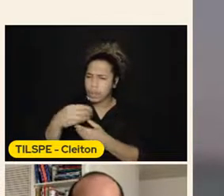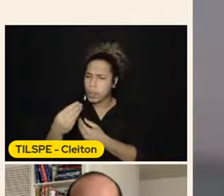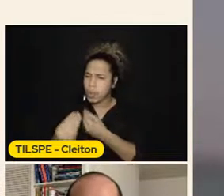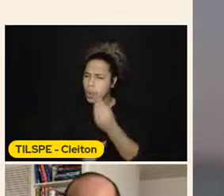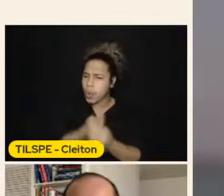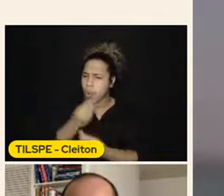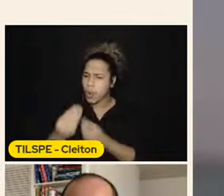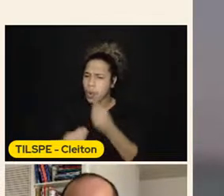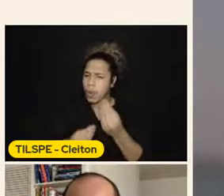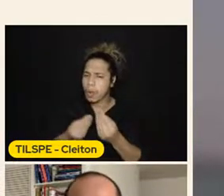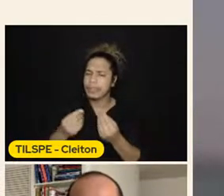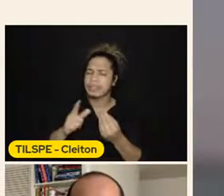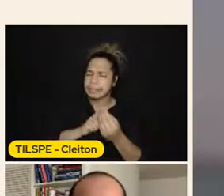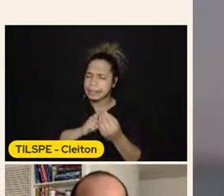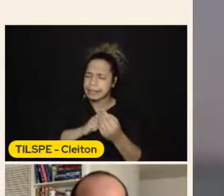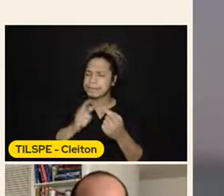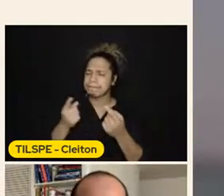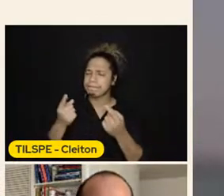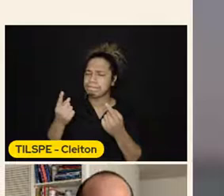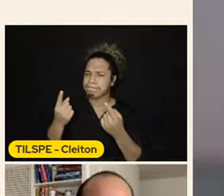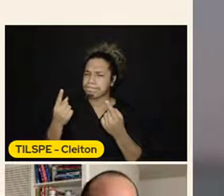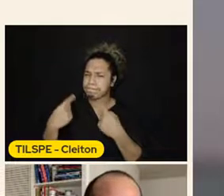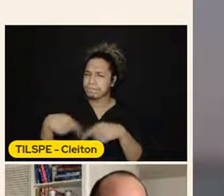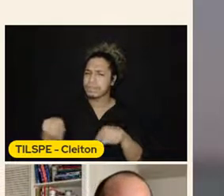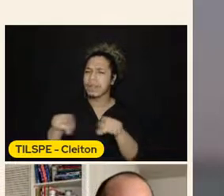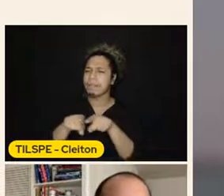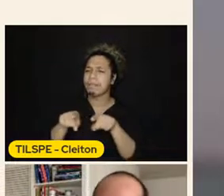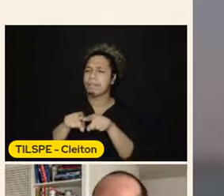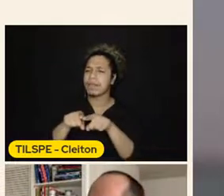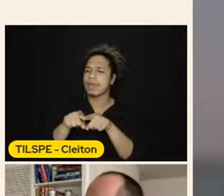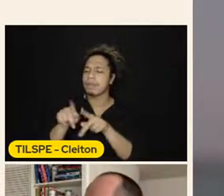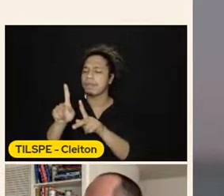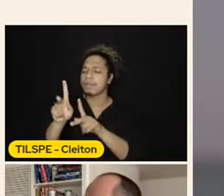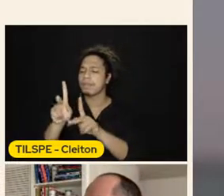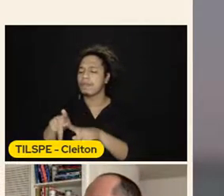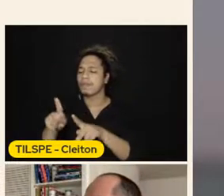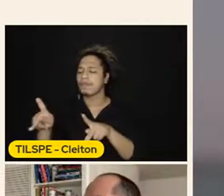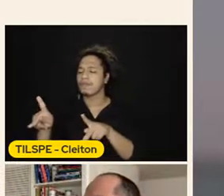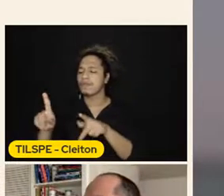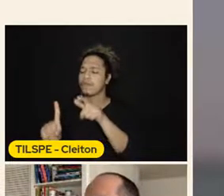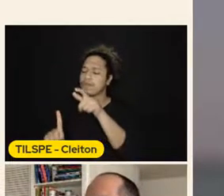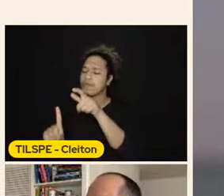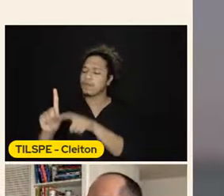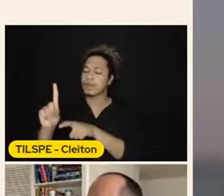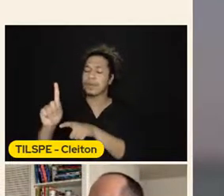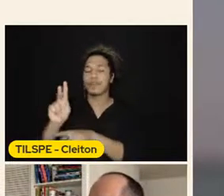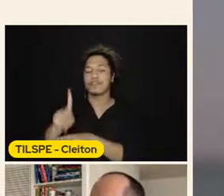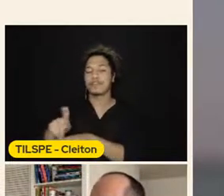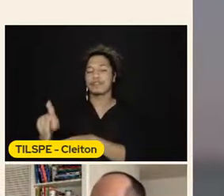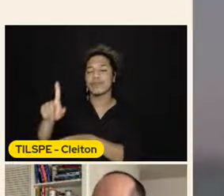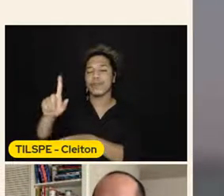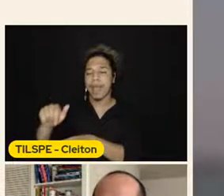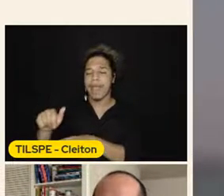structures and can position teachers as agents of biliteracy.